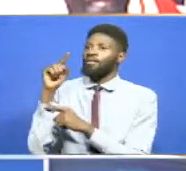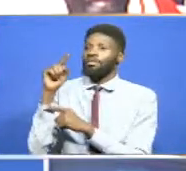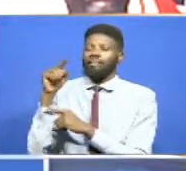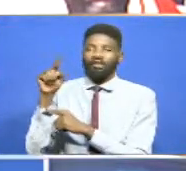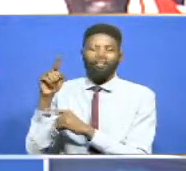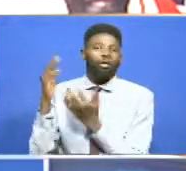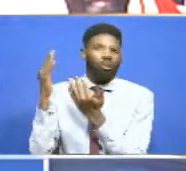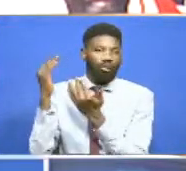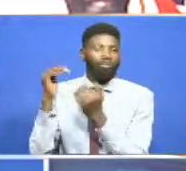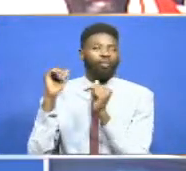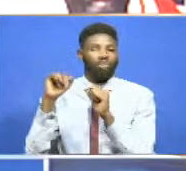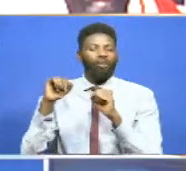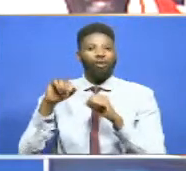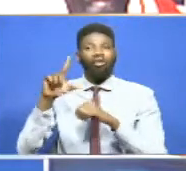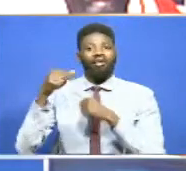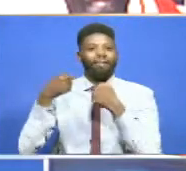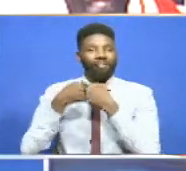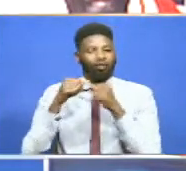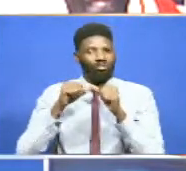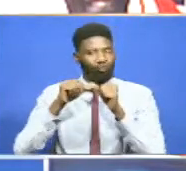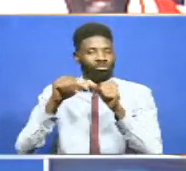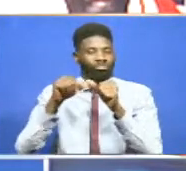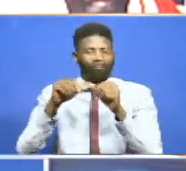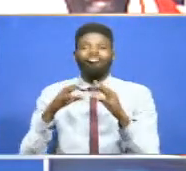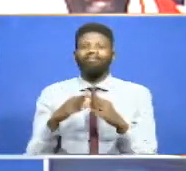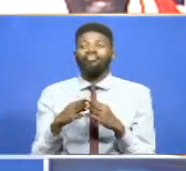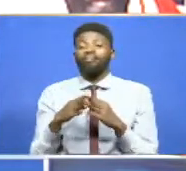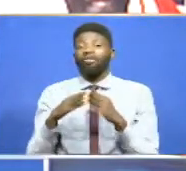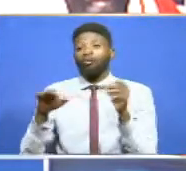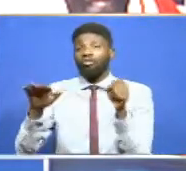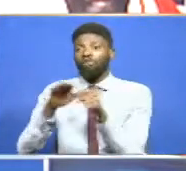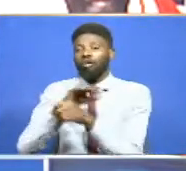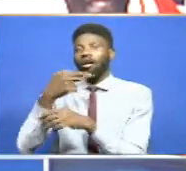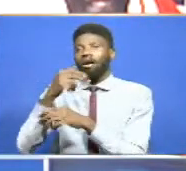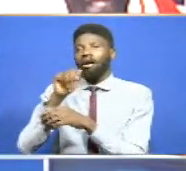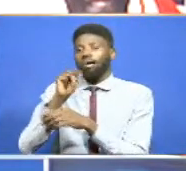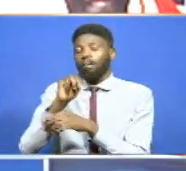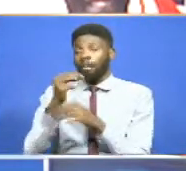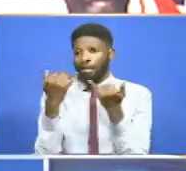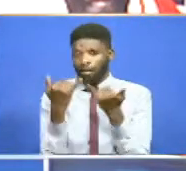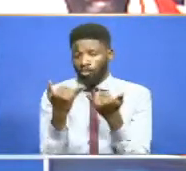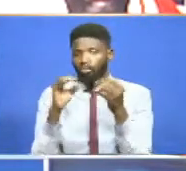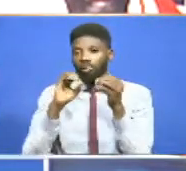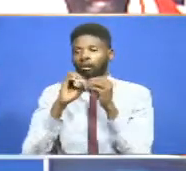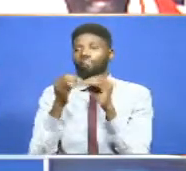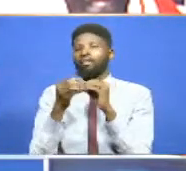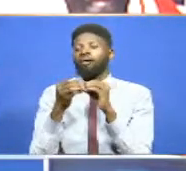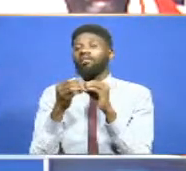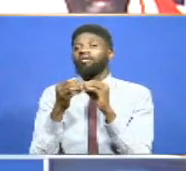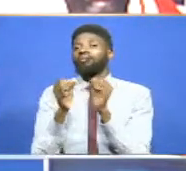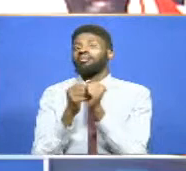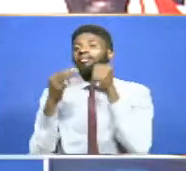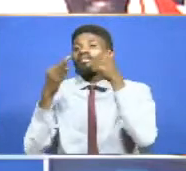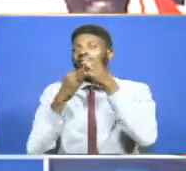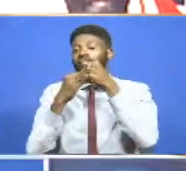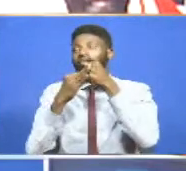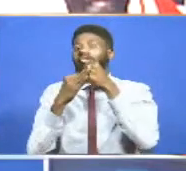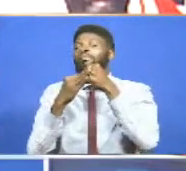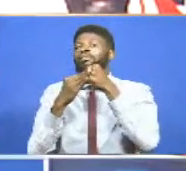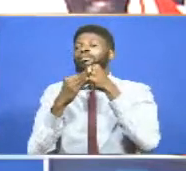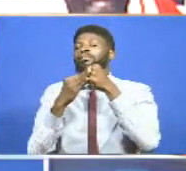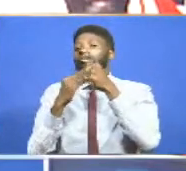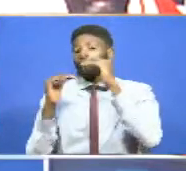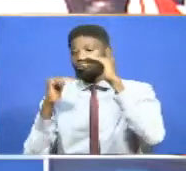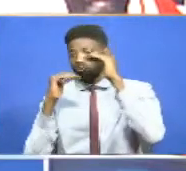matumaini ya kusalia ligini mwishoni wa msimu. Fulham sasa imesalia katika nafasi ya 18 mbele ya West Brom na Sheffield